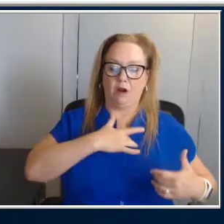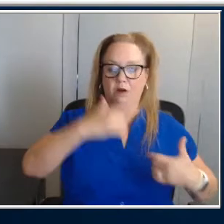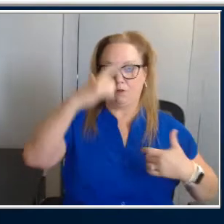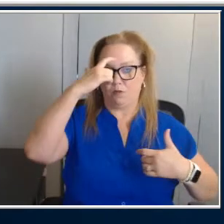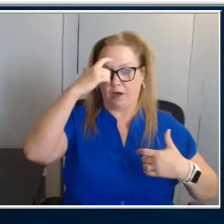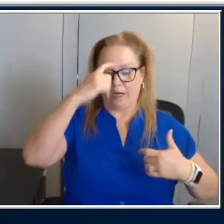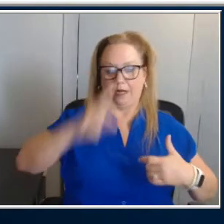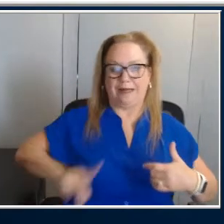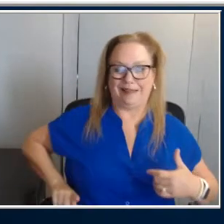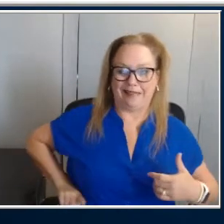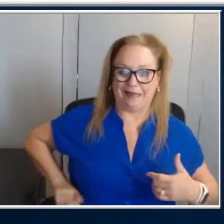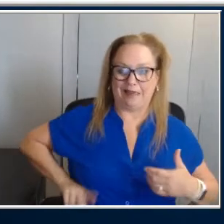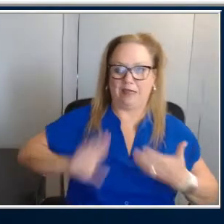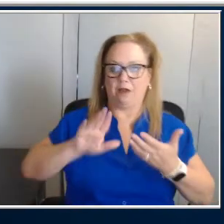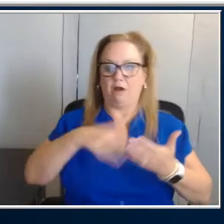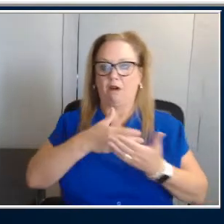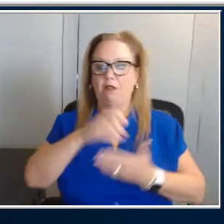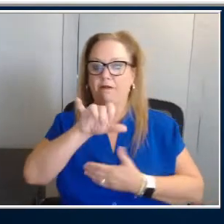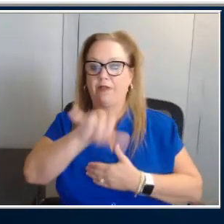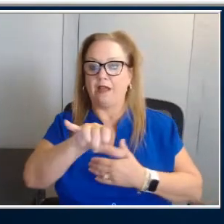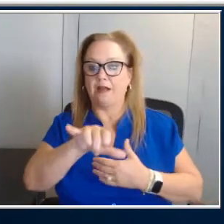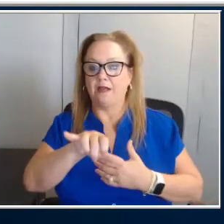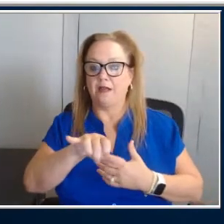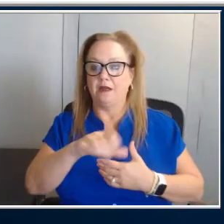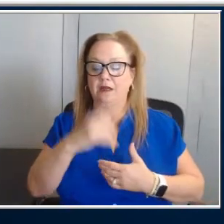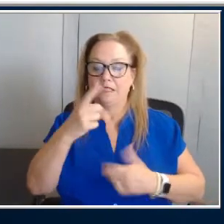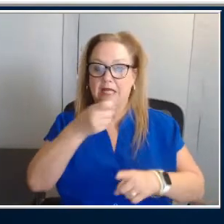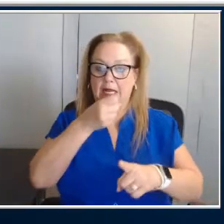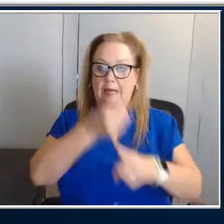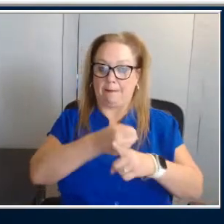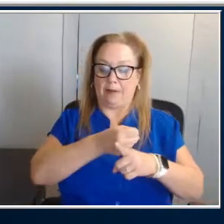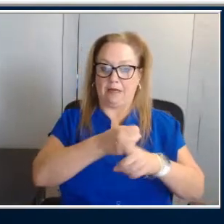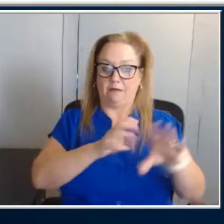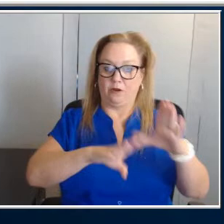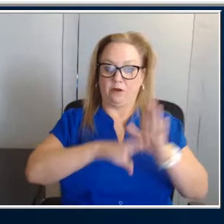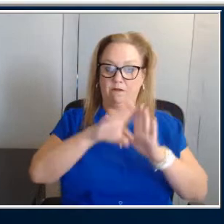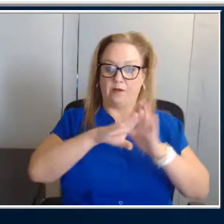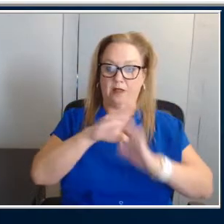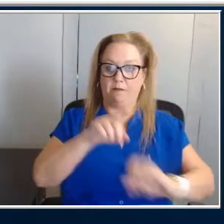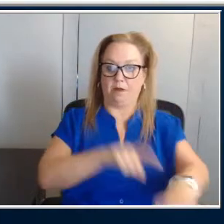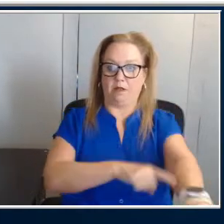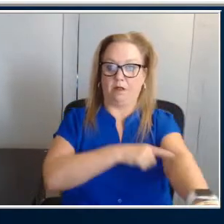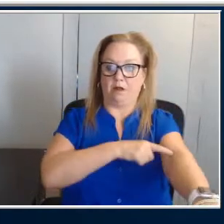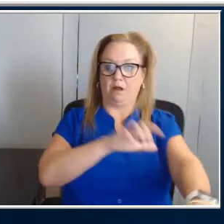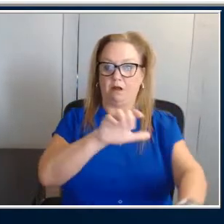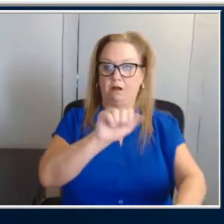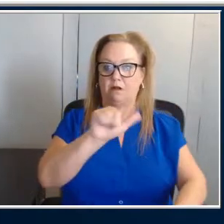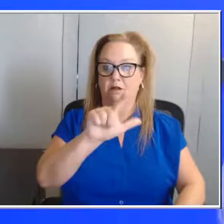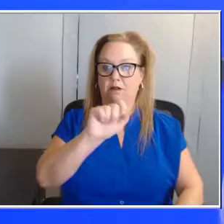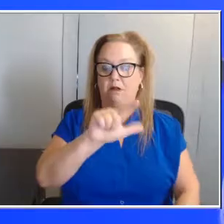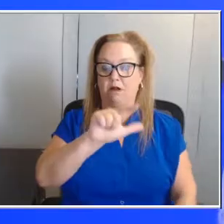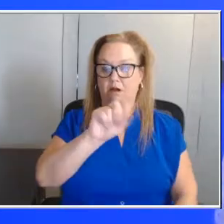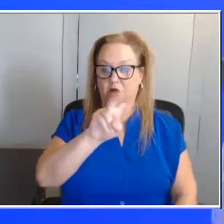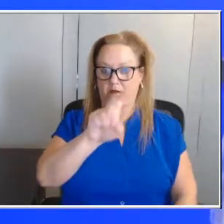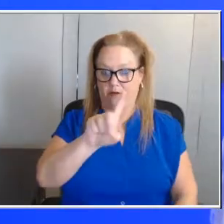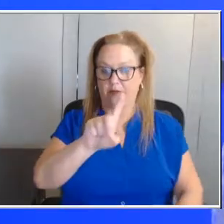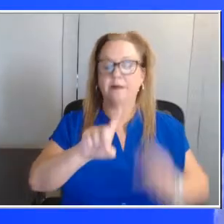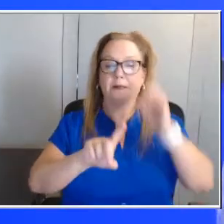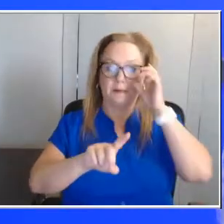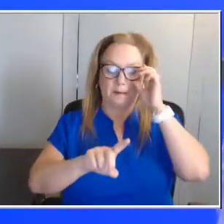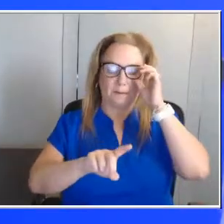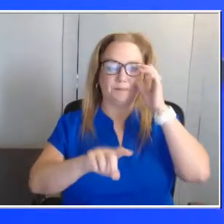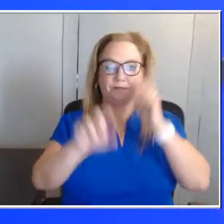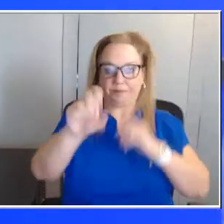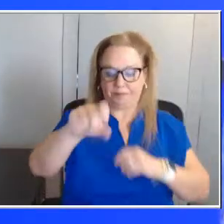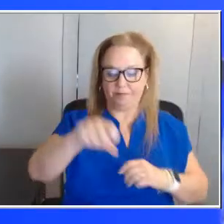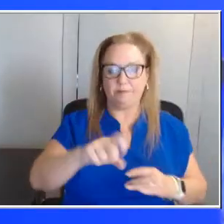right? Does that have an impact on whether or not you're going to develop long COVID? It does, yeah. So, I mean, just like what we've